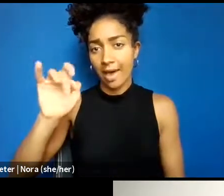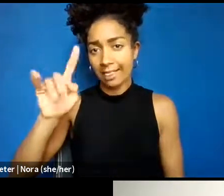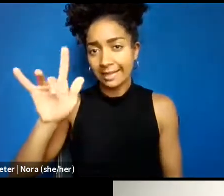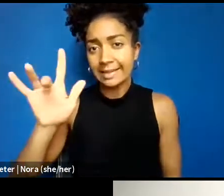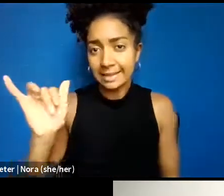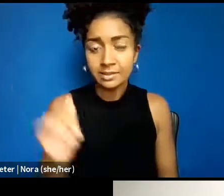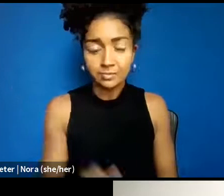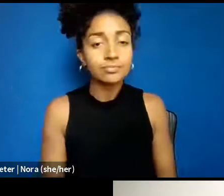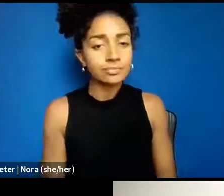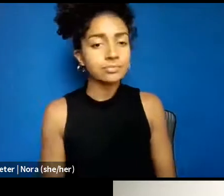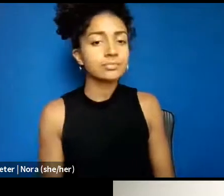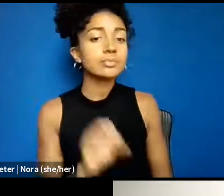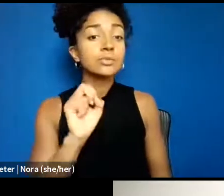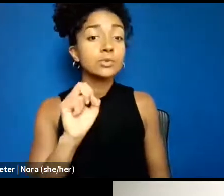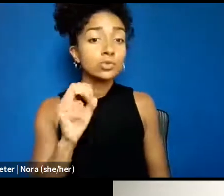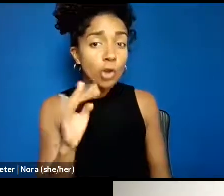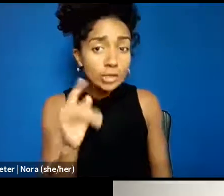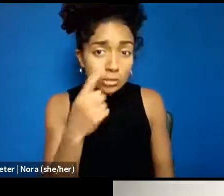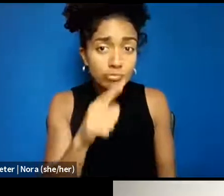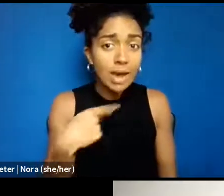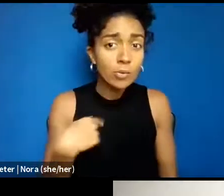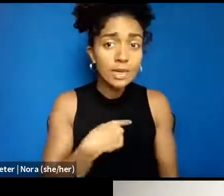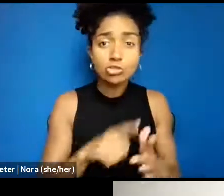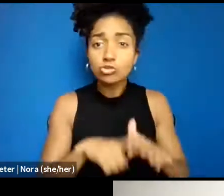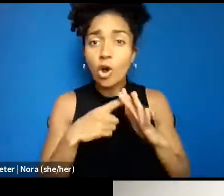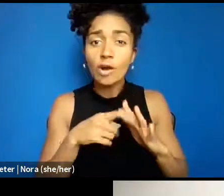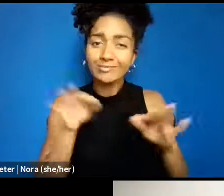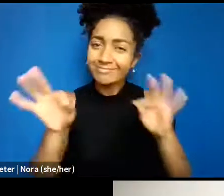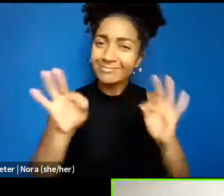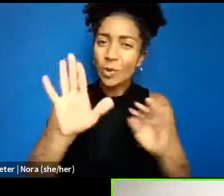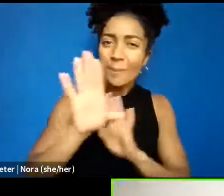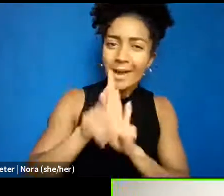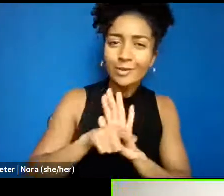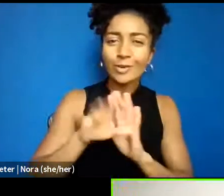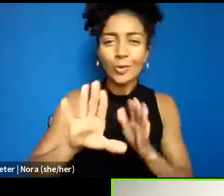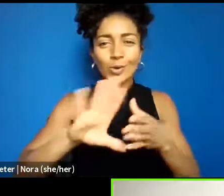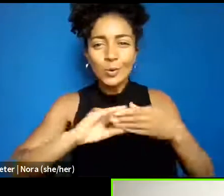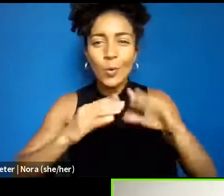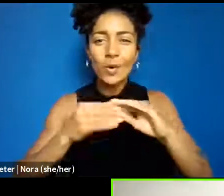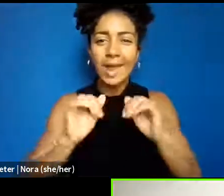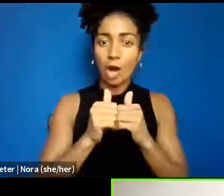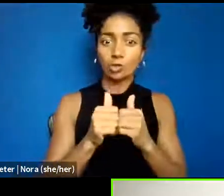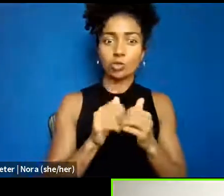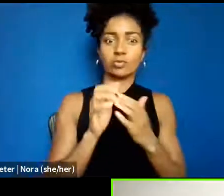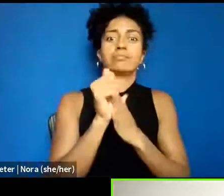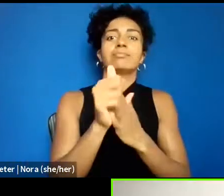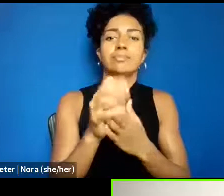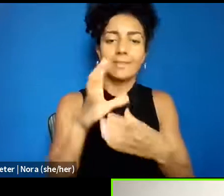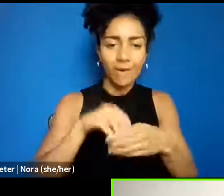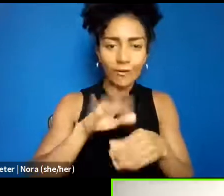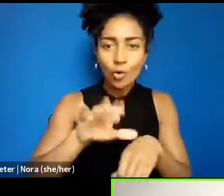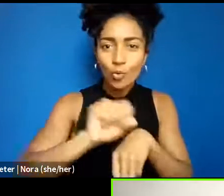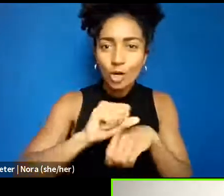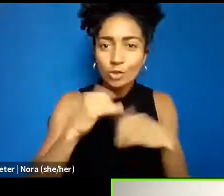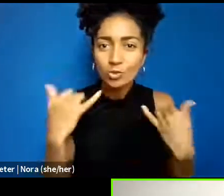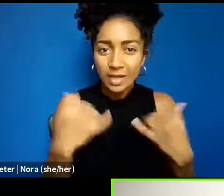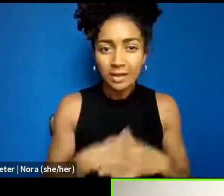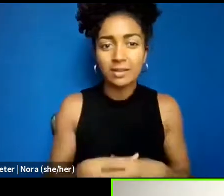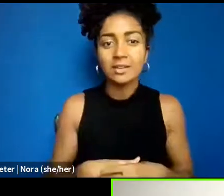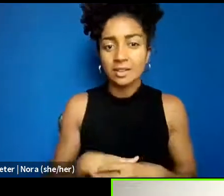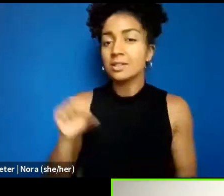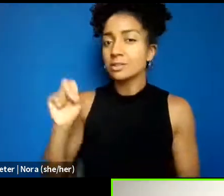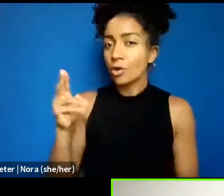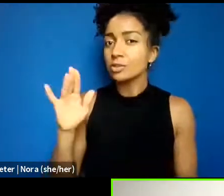you telling a bit about your story and how you came to do the work you're doing today? Sure. So as I mentioned earlier, I'm